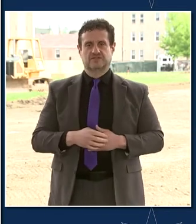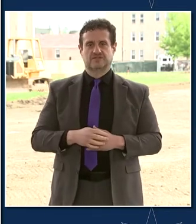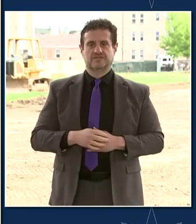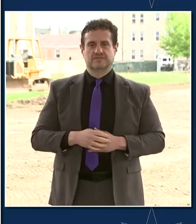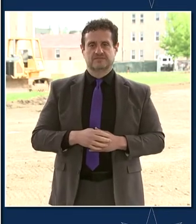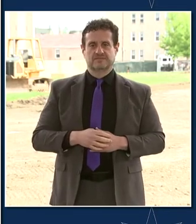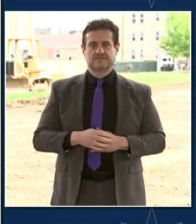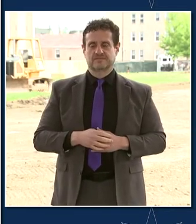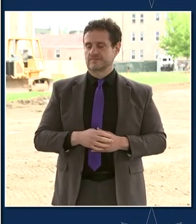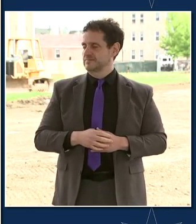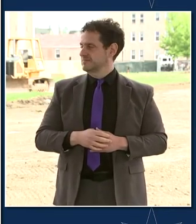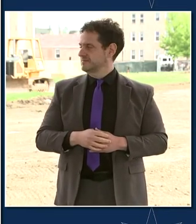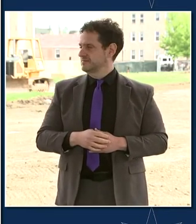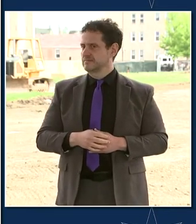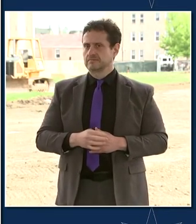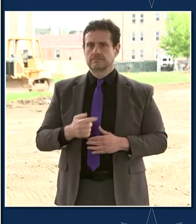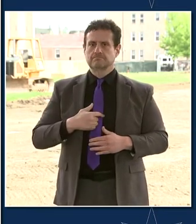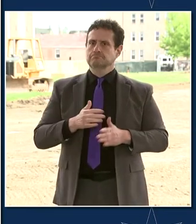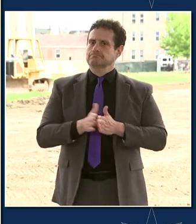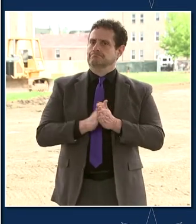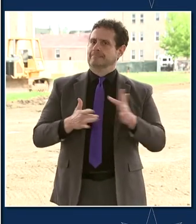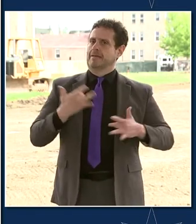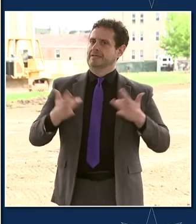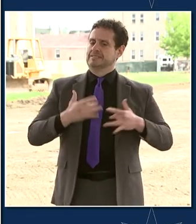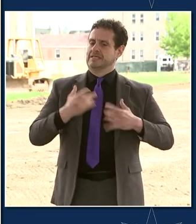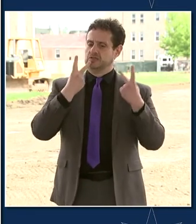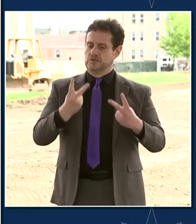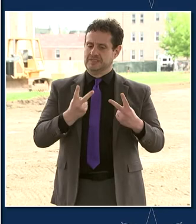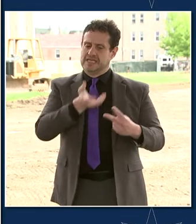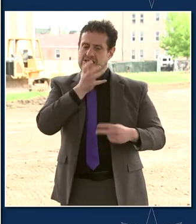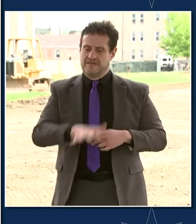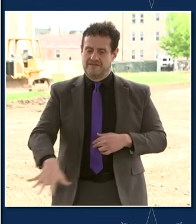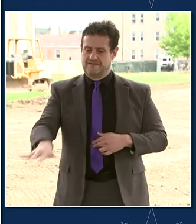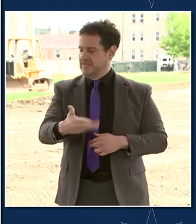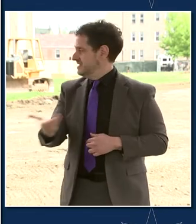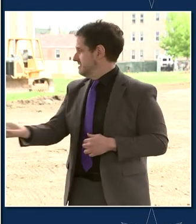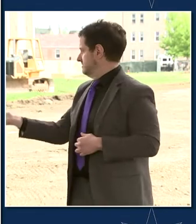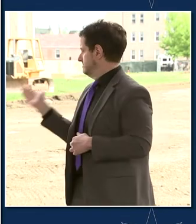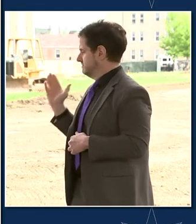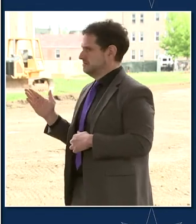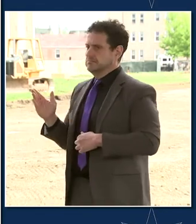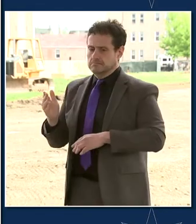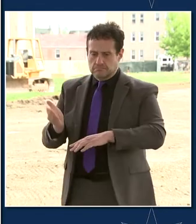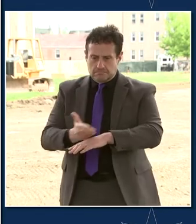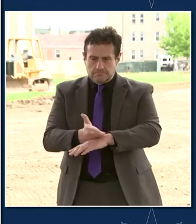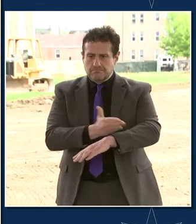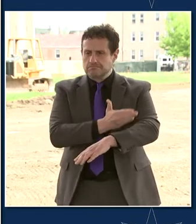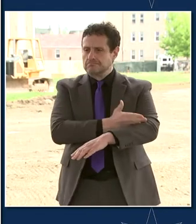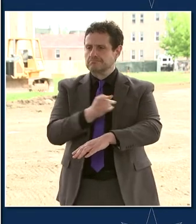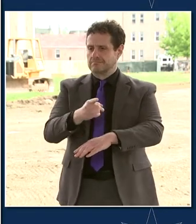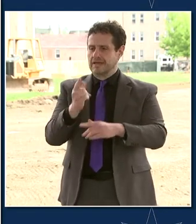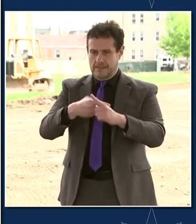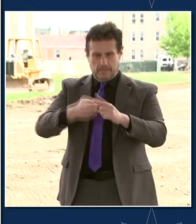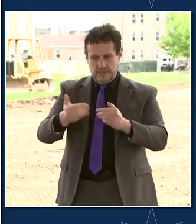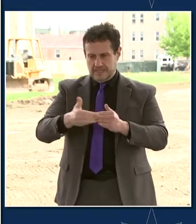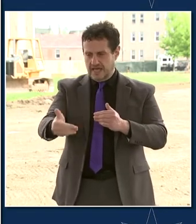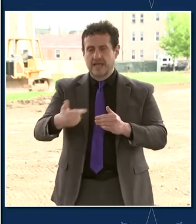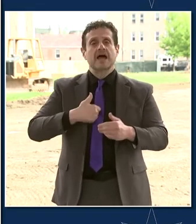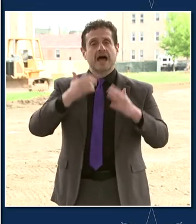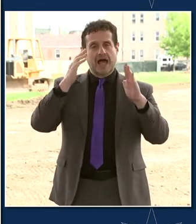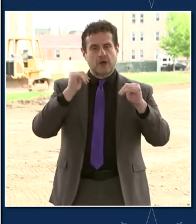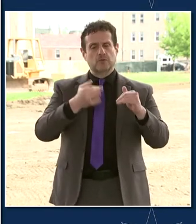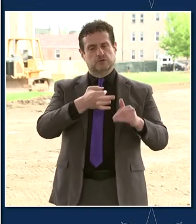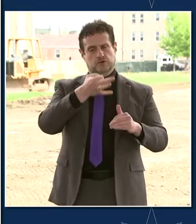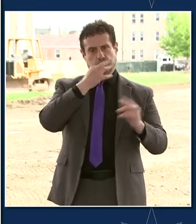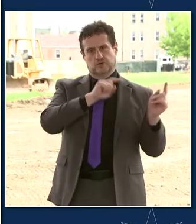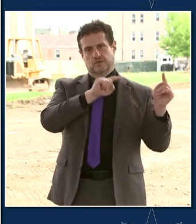I can't wait to watch the field begin to shape in the months ahead, and I hope to be back at Farragut sooner than later